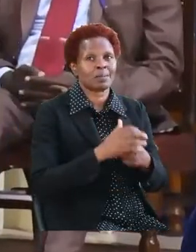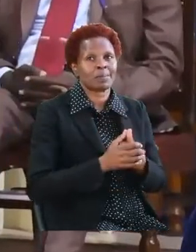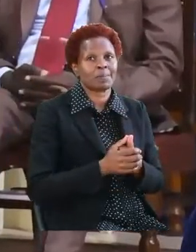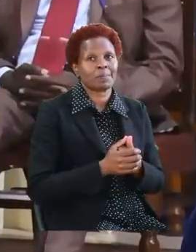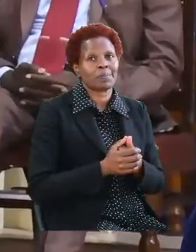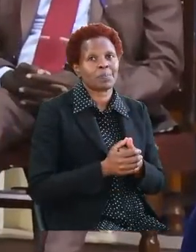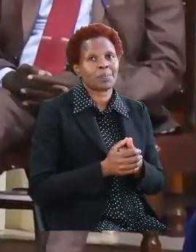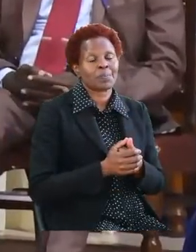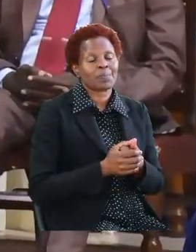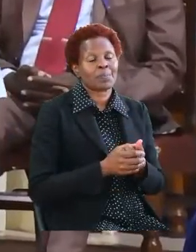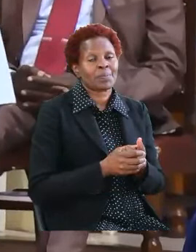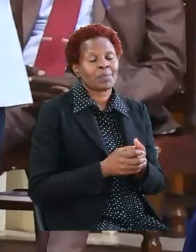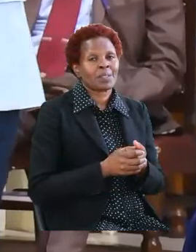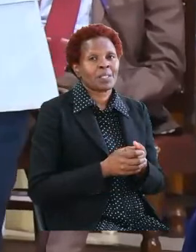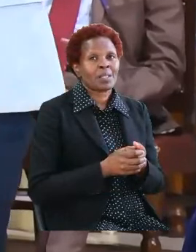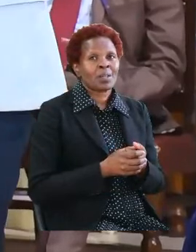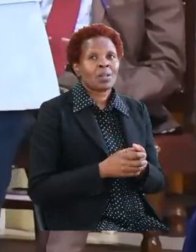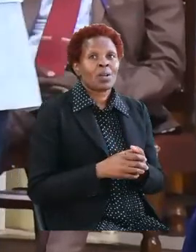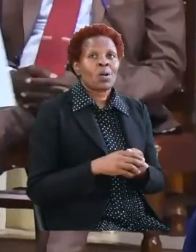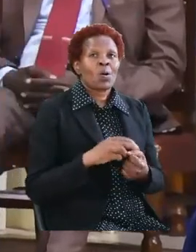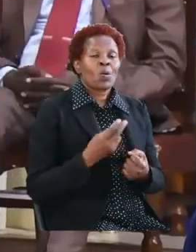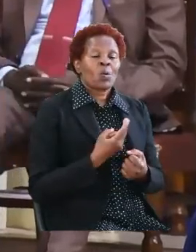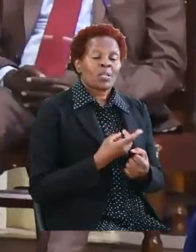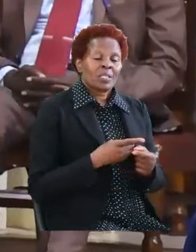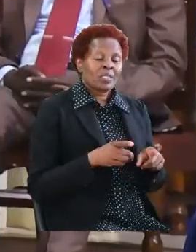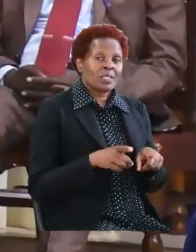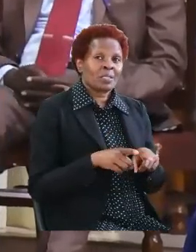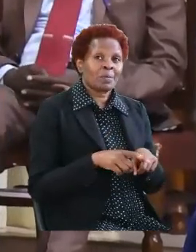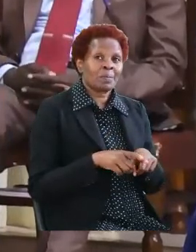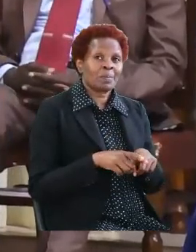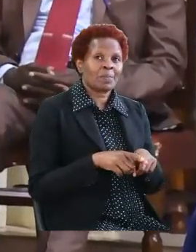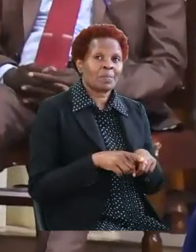do. As it happens, it